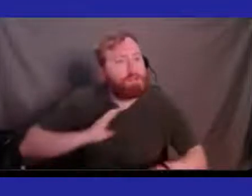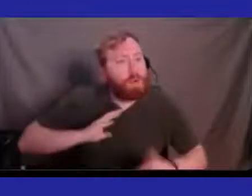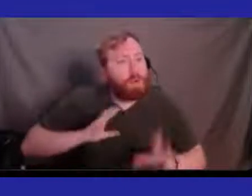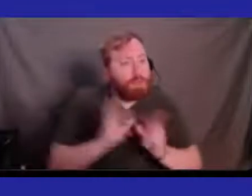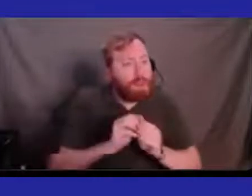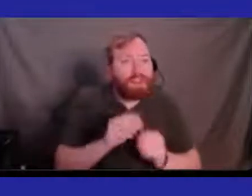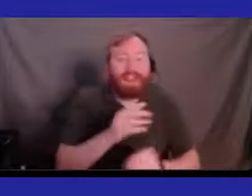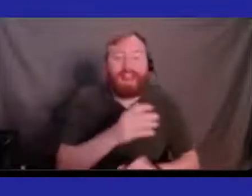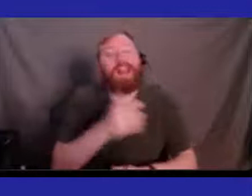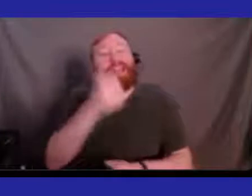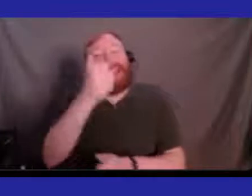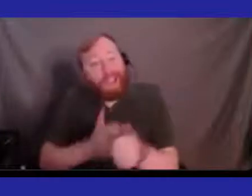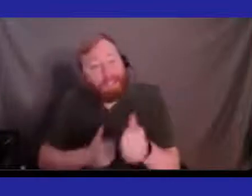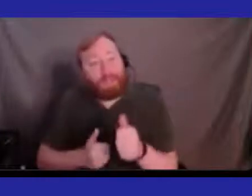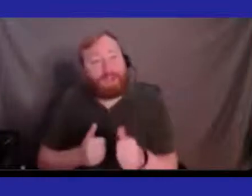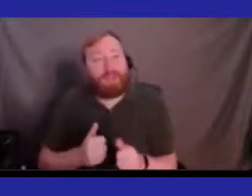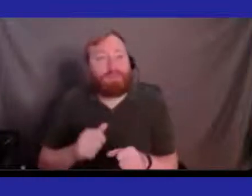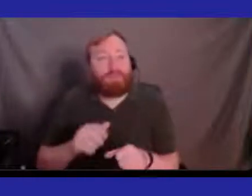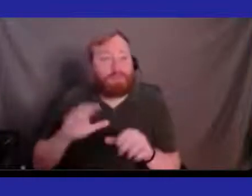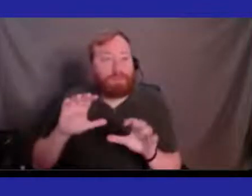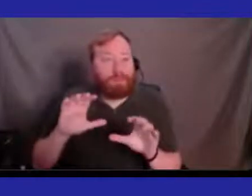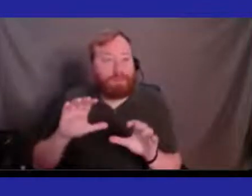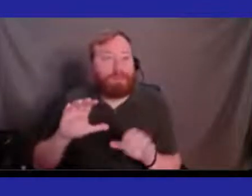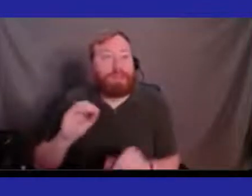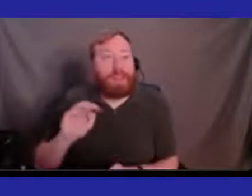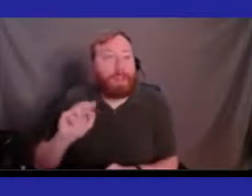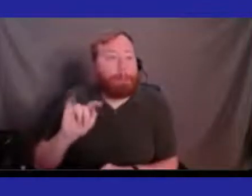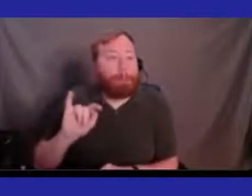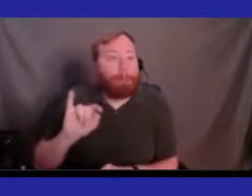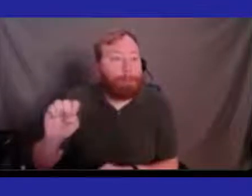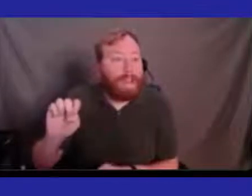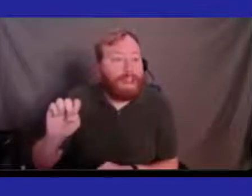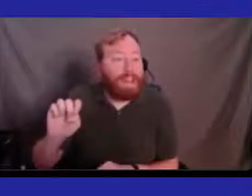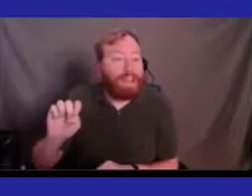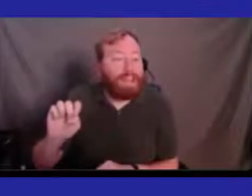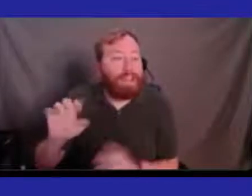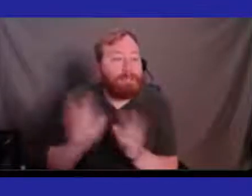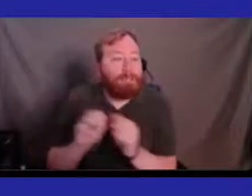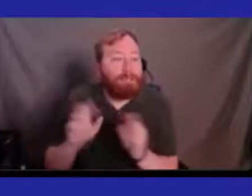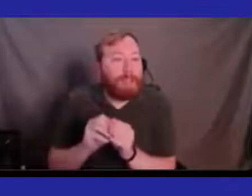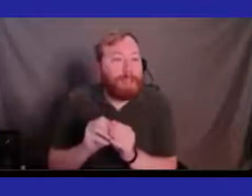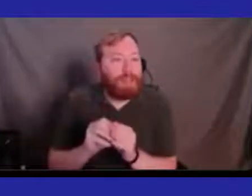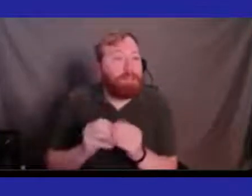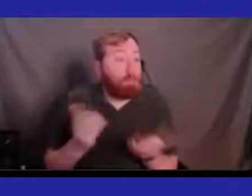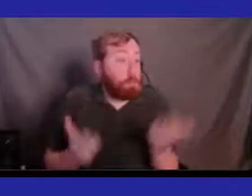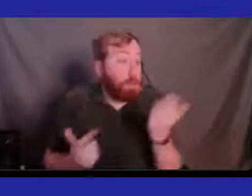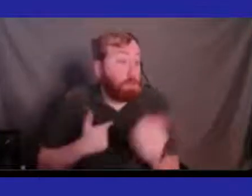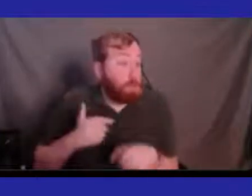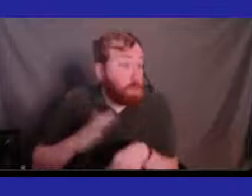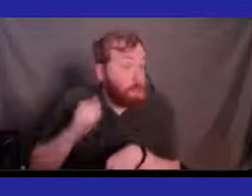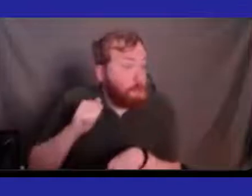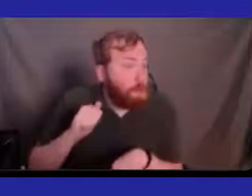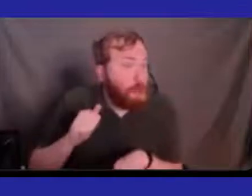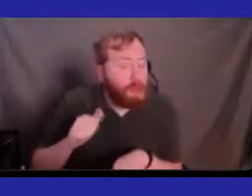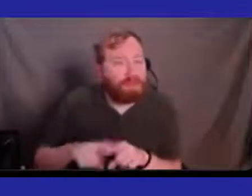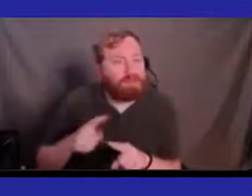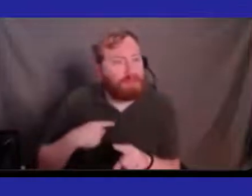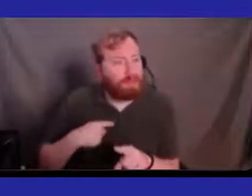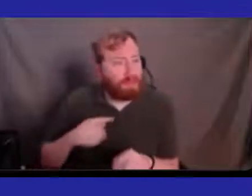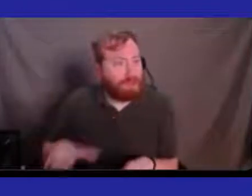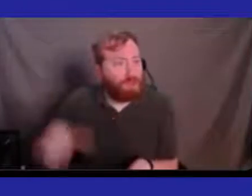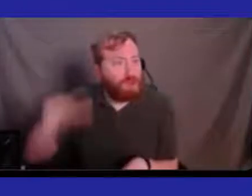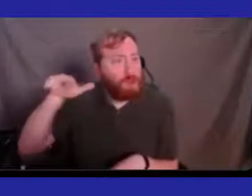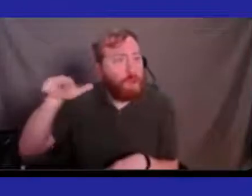meetings. And that's the way it should really be. Maybe I've been spoiled, but that's how I was brought up through the system by